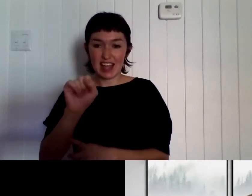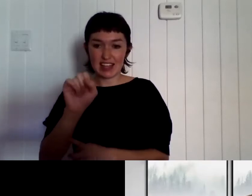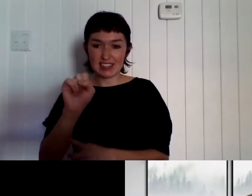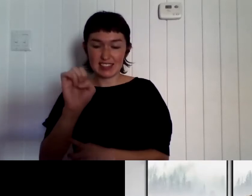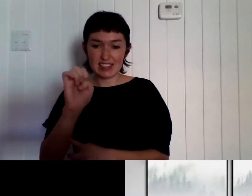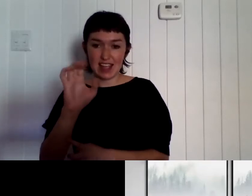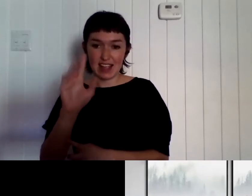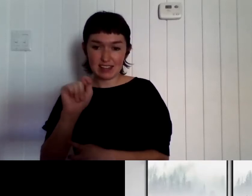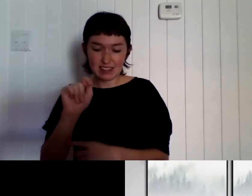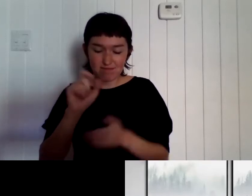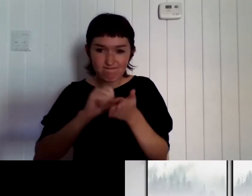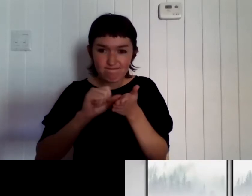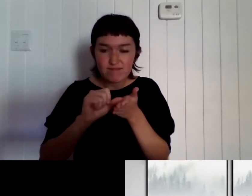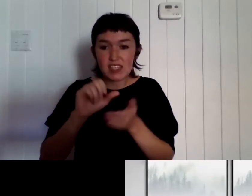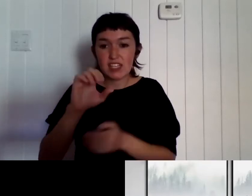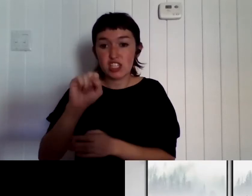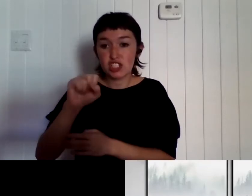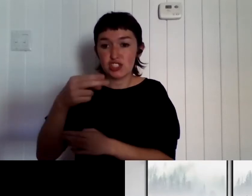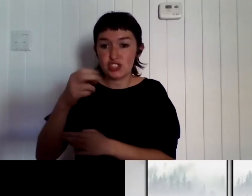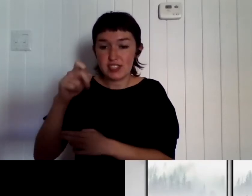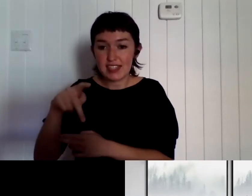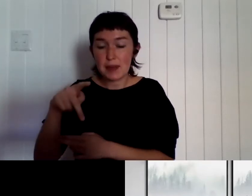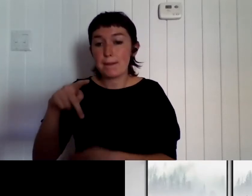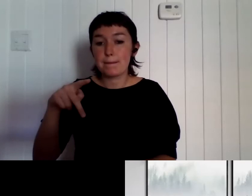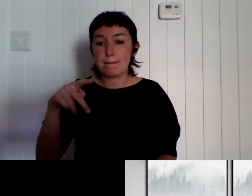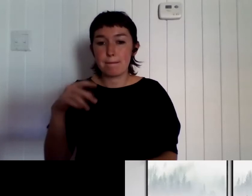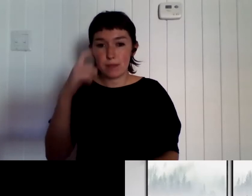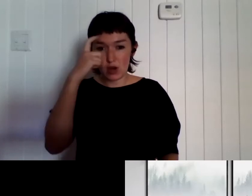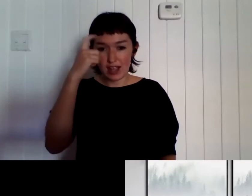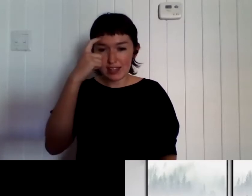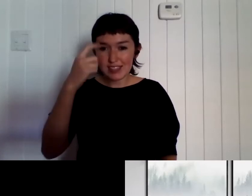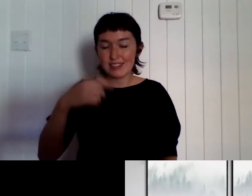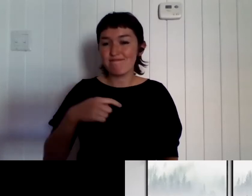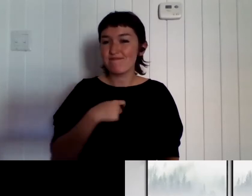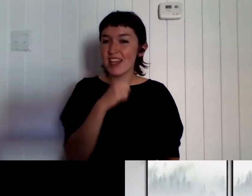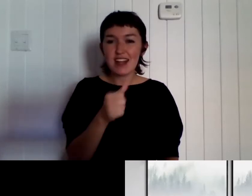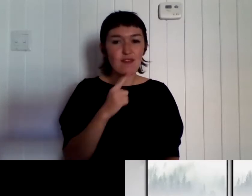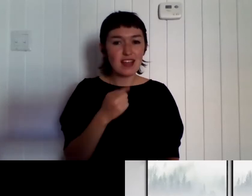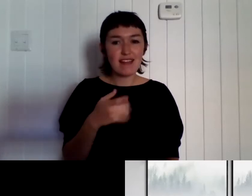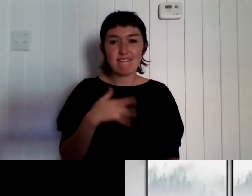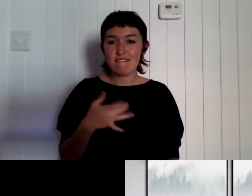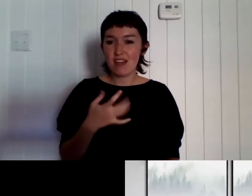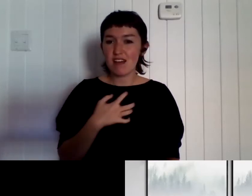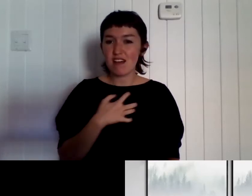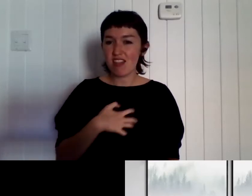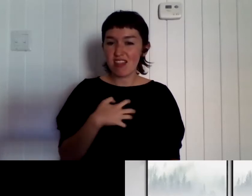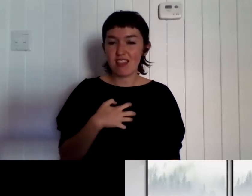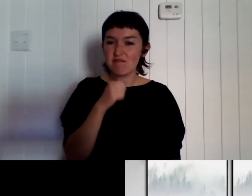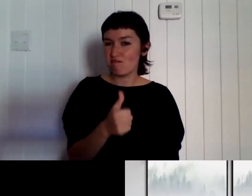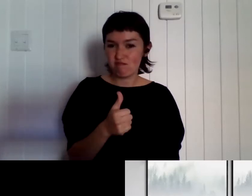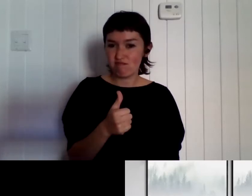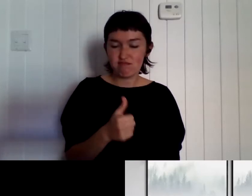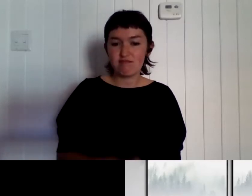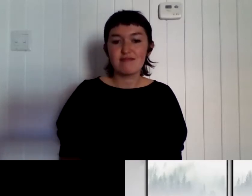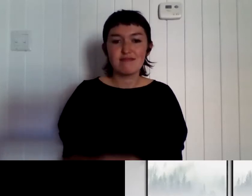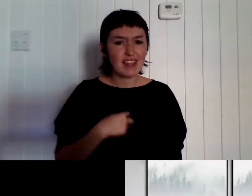not as grossed out by that as I might guess. I think it's just really cool that we're able to